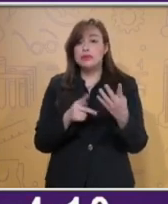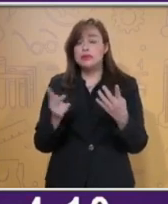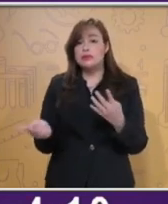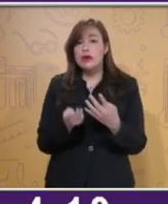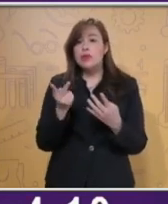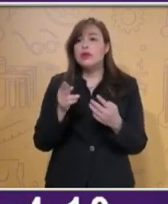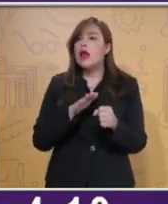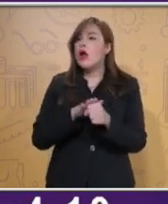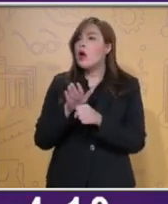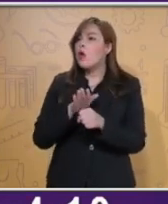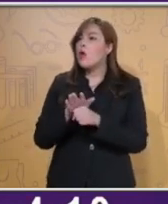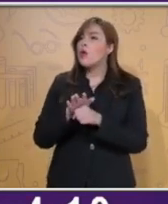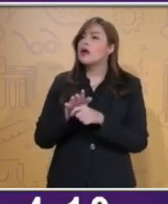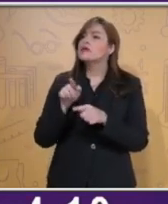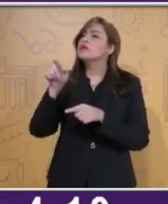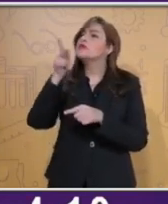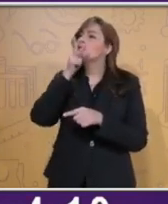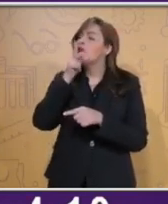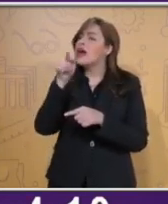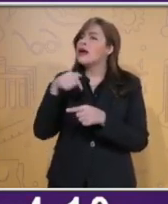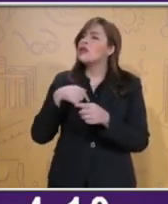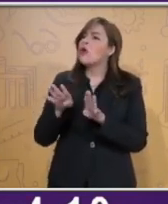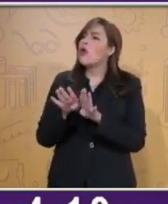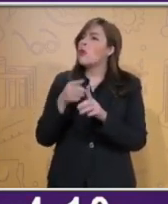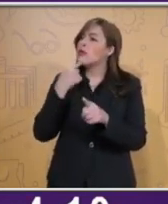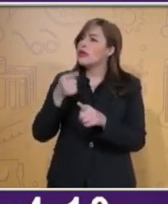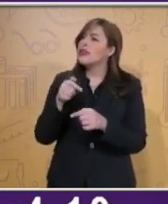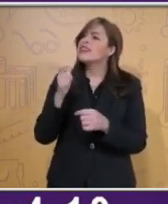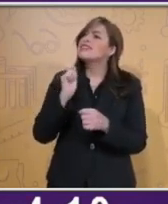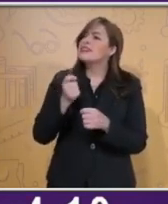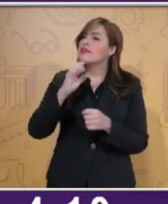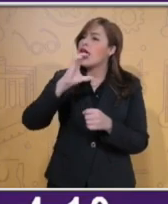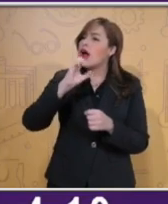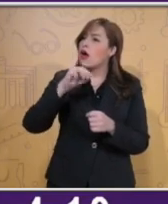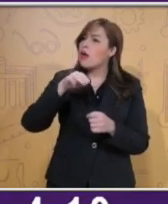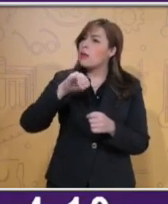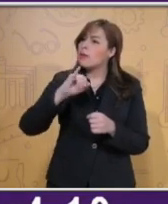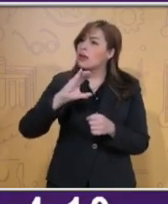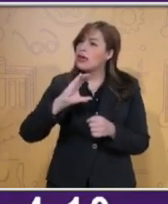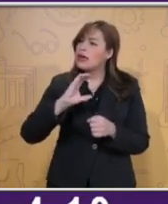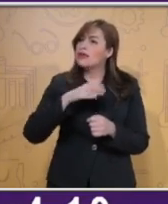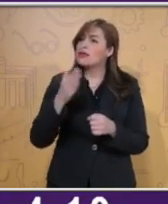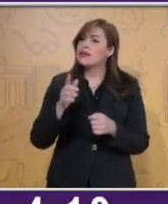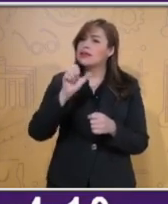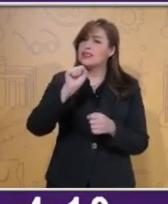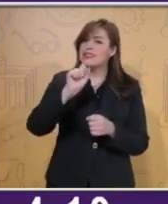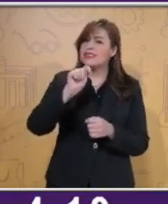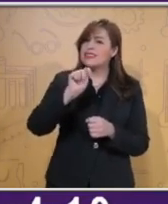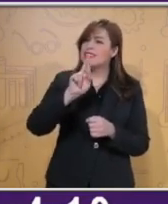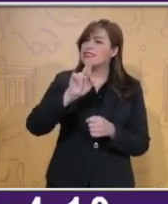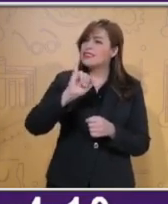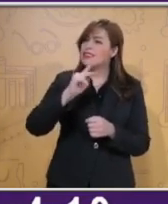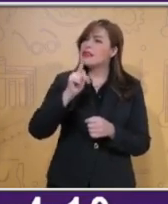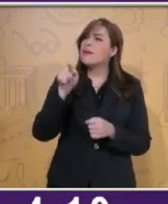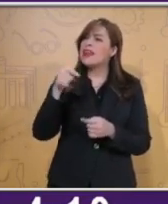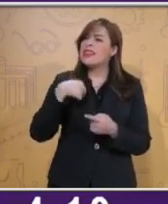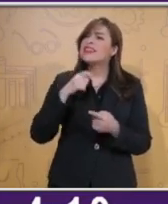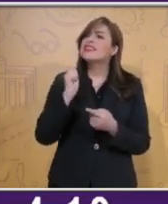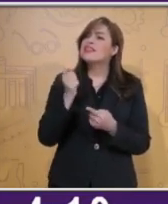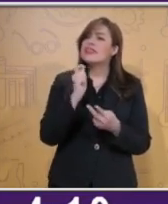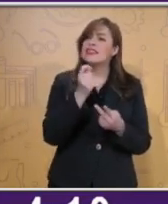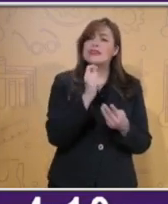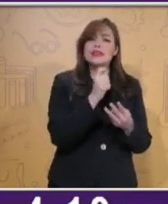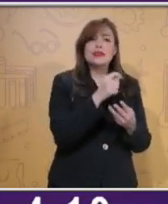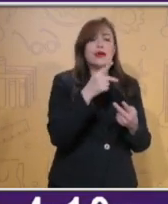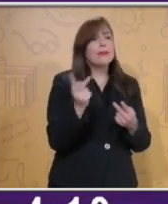will you use? Which definition will you use? Okay, send me your comments, please. Now